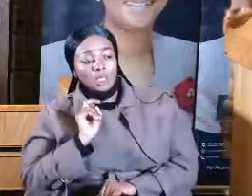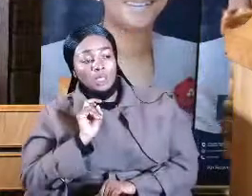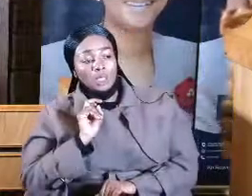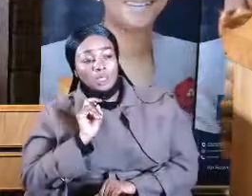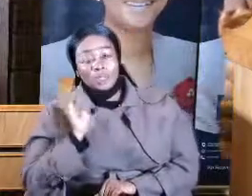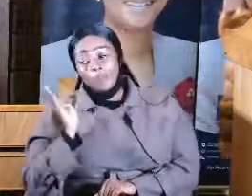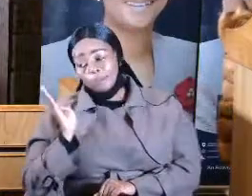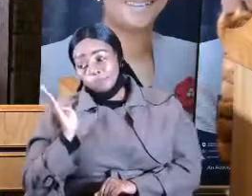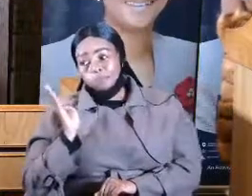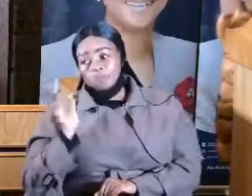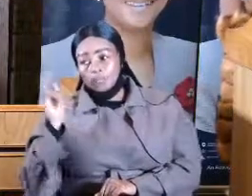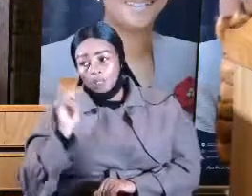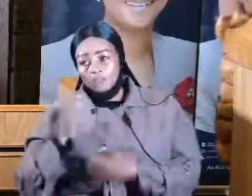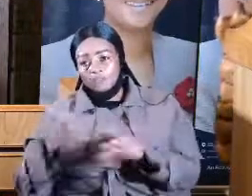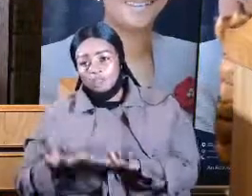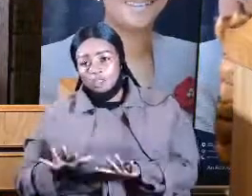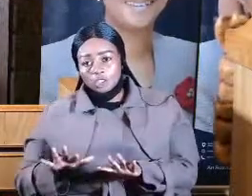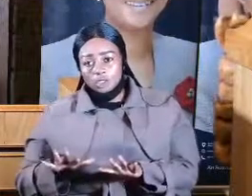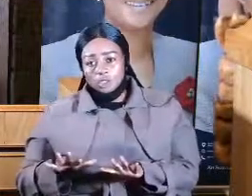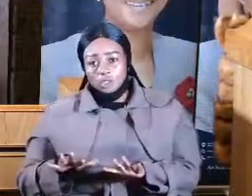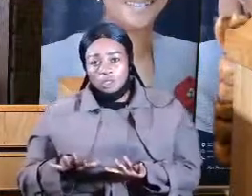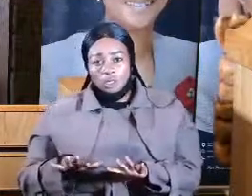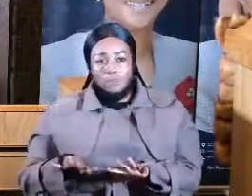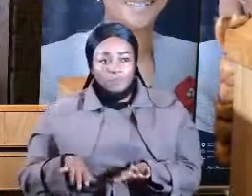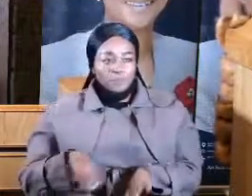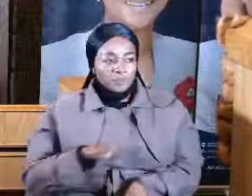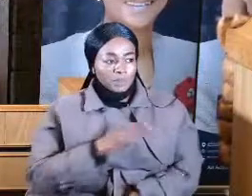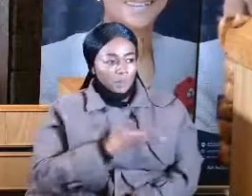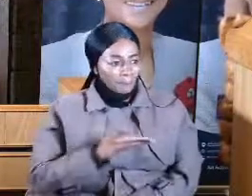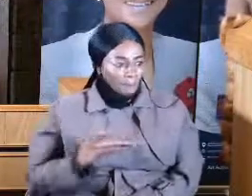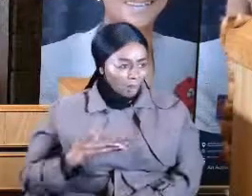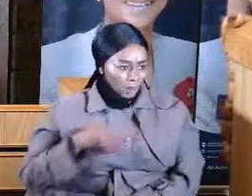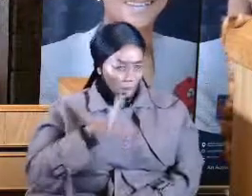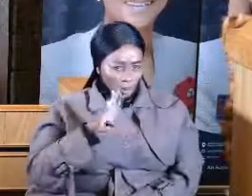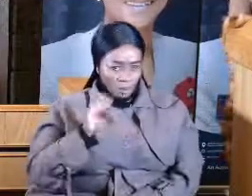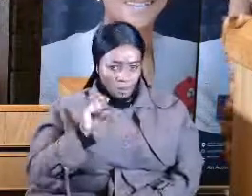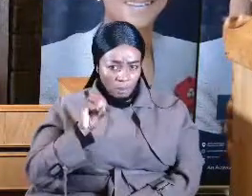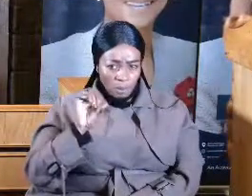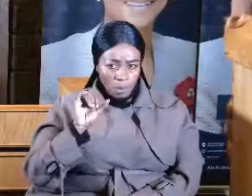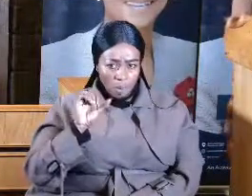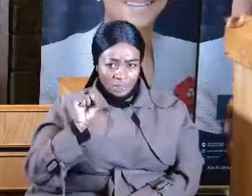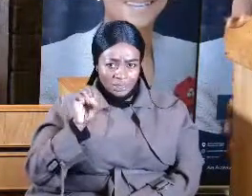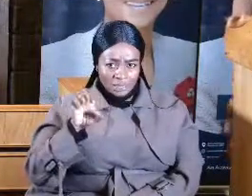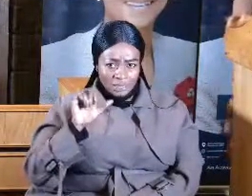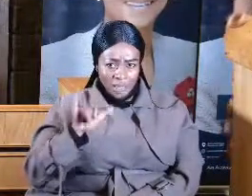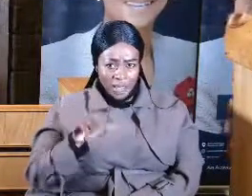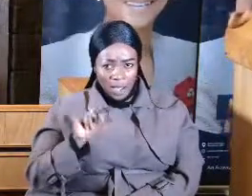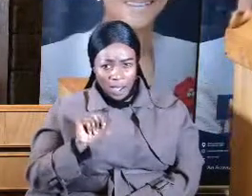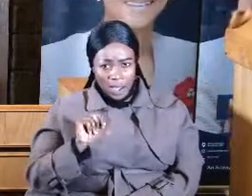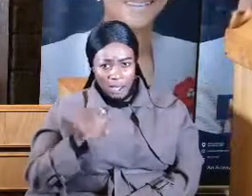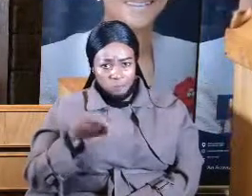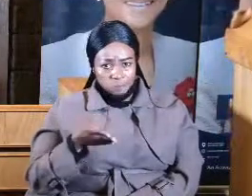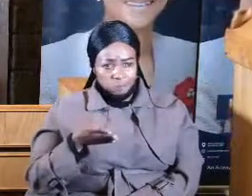here and they have heard you. Me boysen, as ye year.